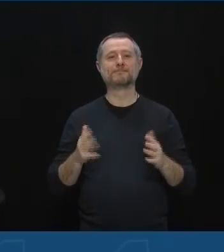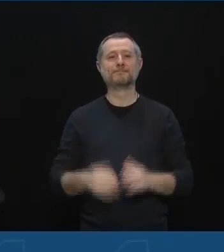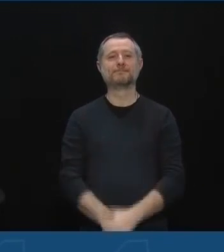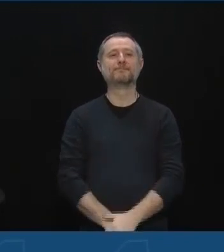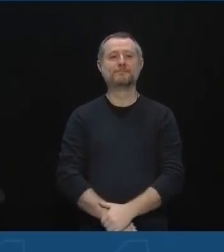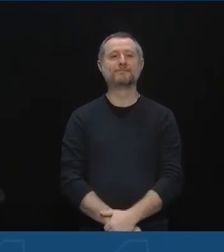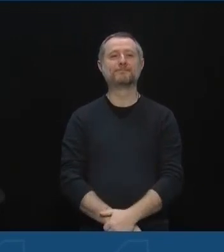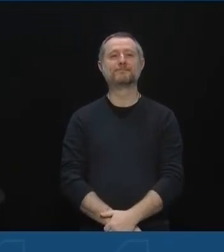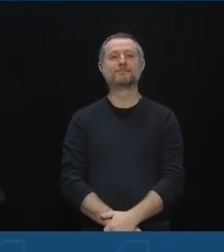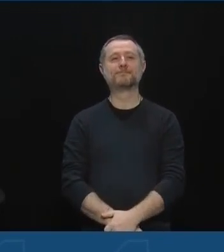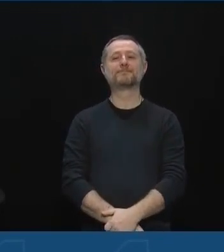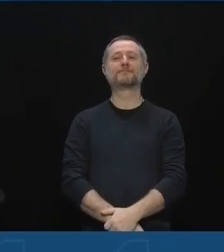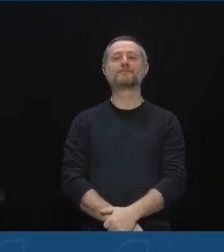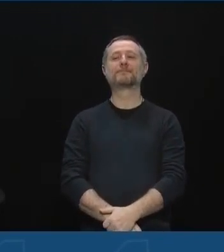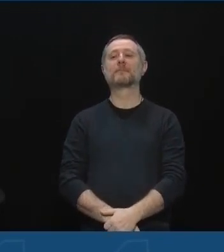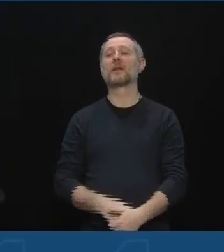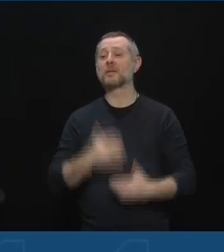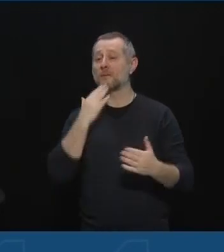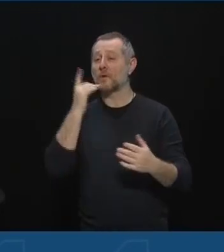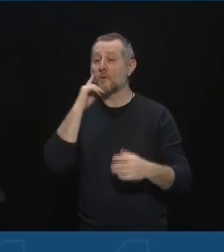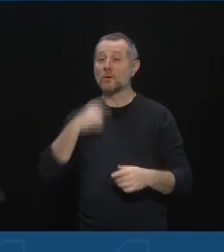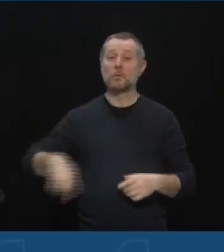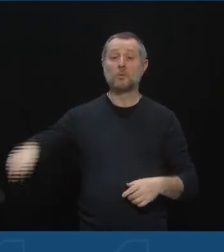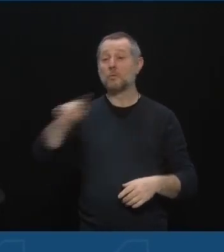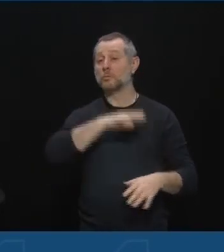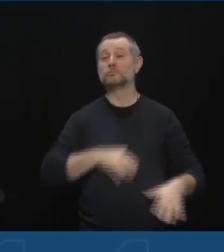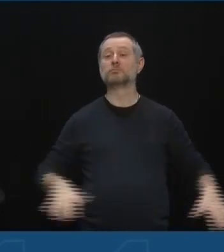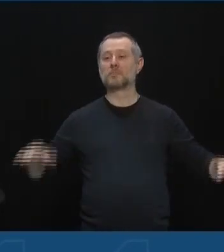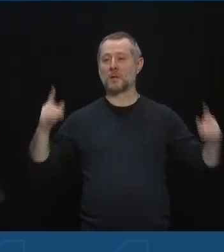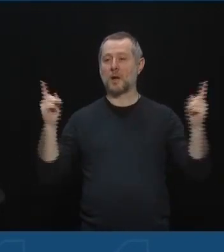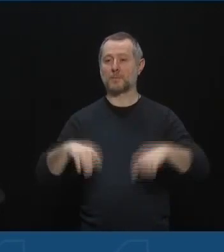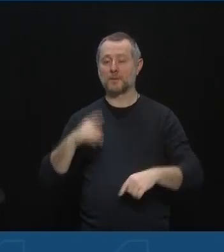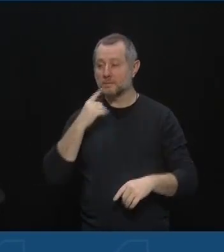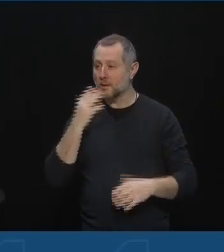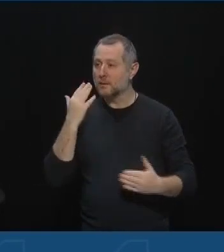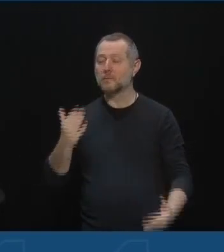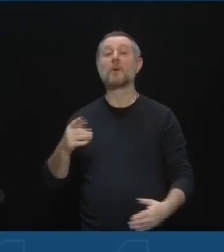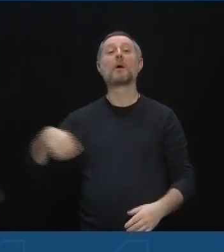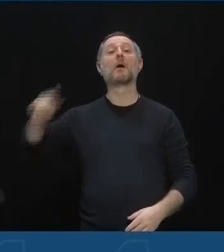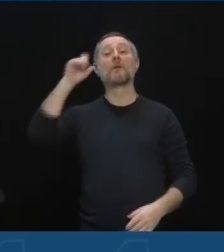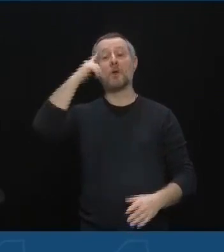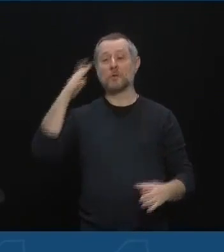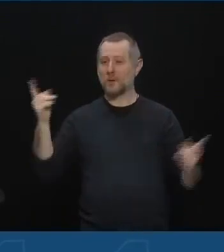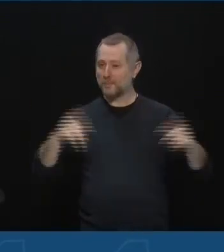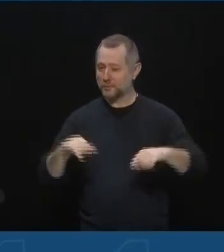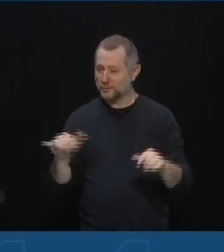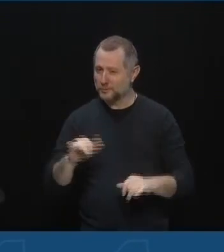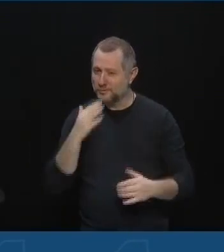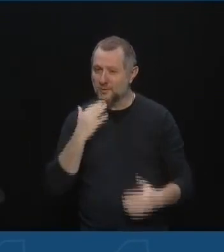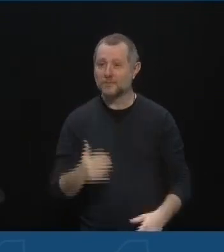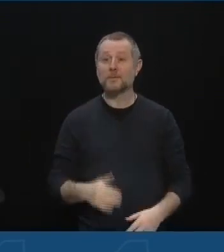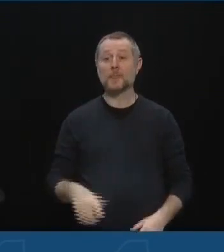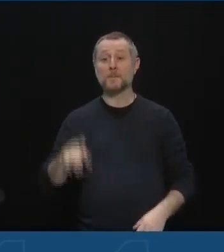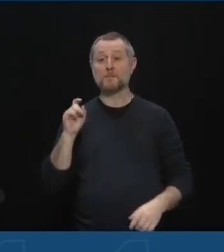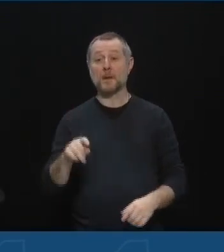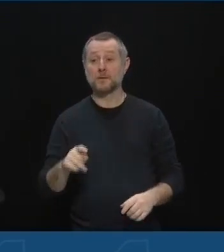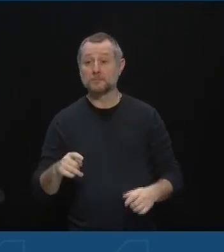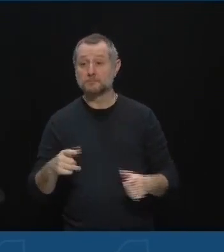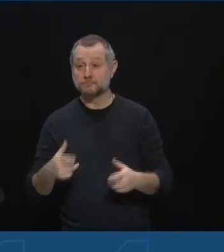With that, I want to thank you all for being here today. I want to thank our governor for coming today. We don't need to pass the collection plate because we got the dollars.